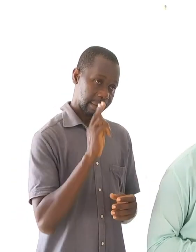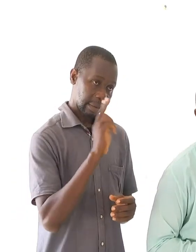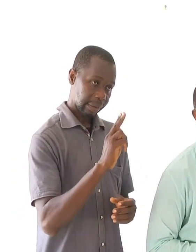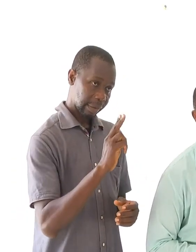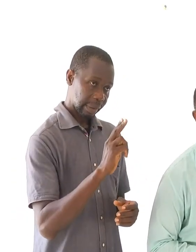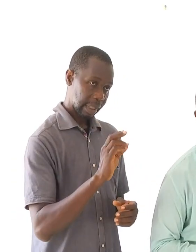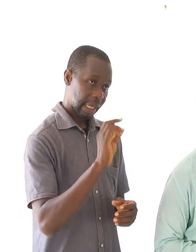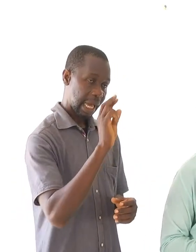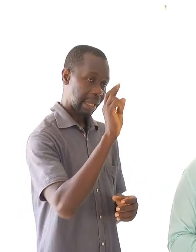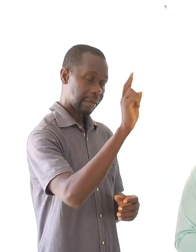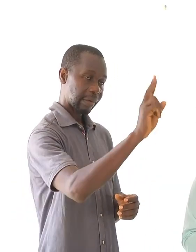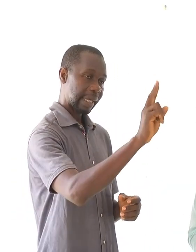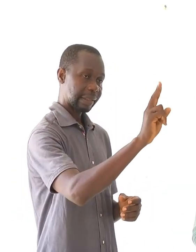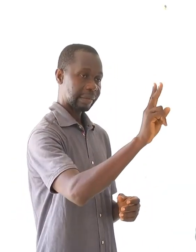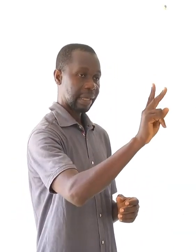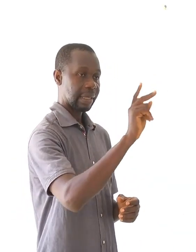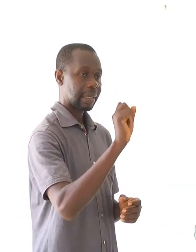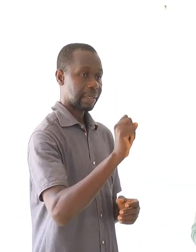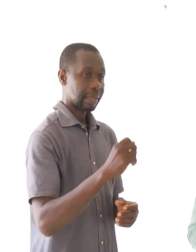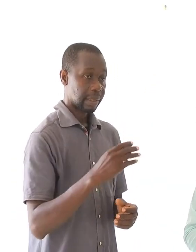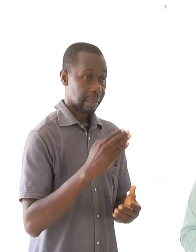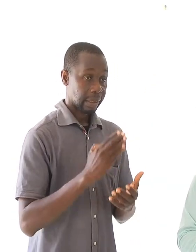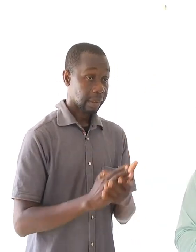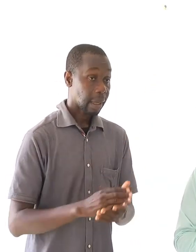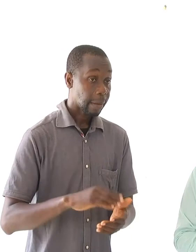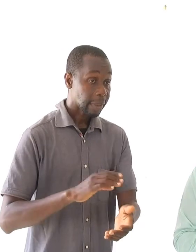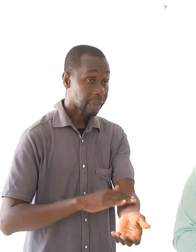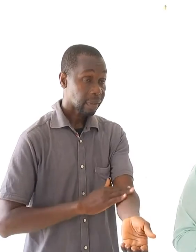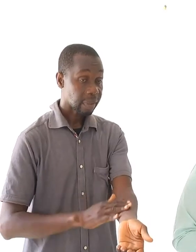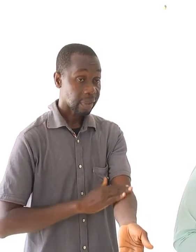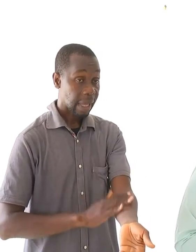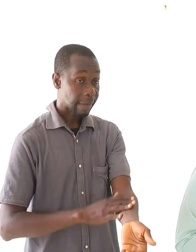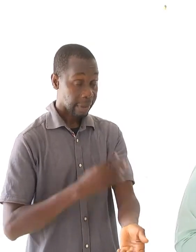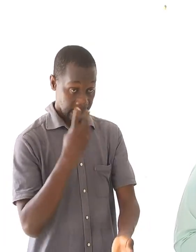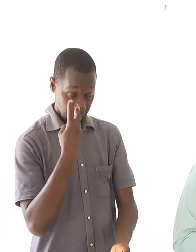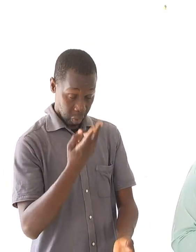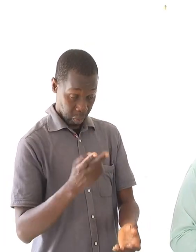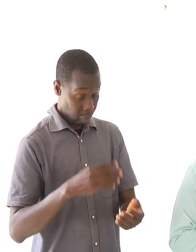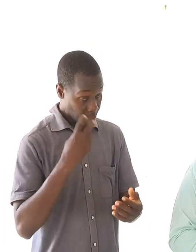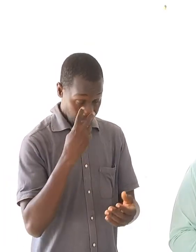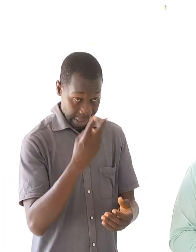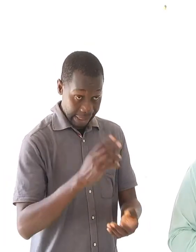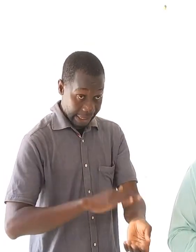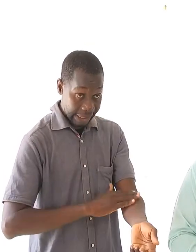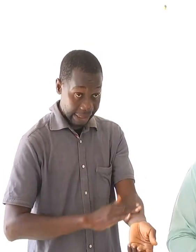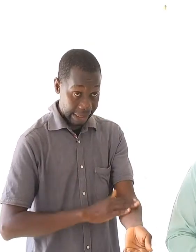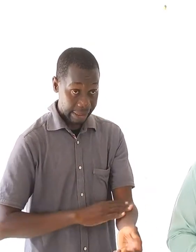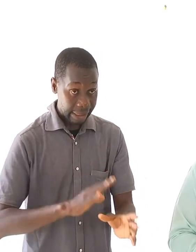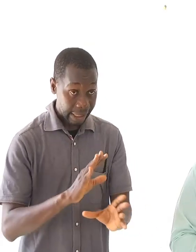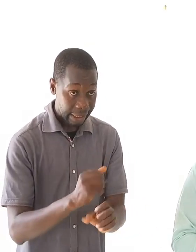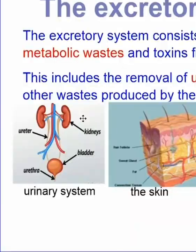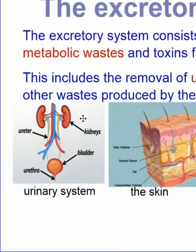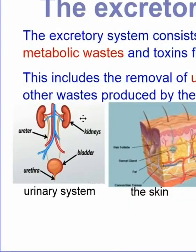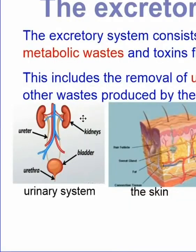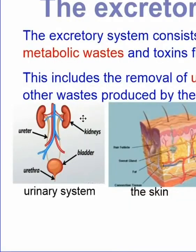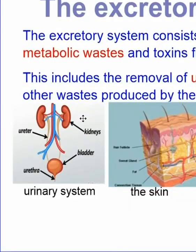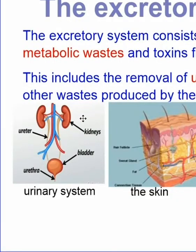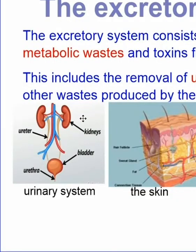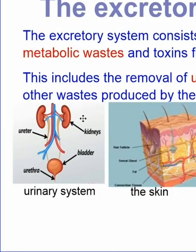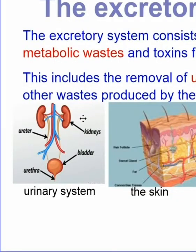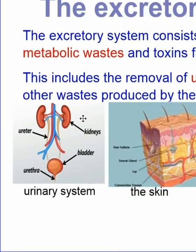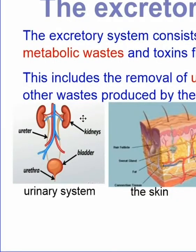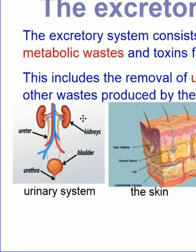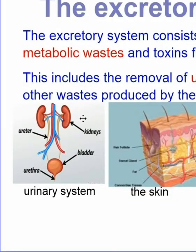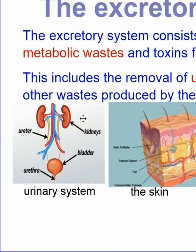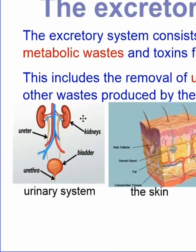itself and the urethra. I come to the skin. We've also briefly looked at the skin that helps to process